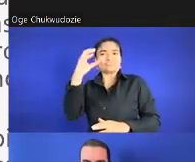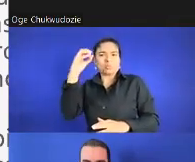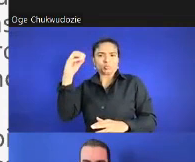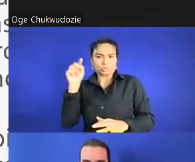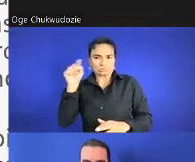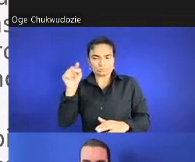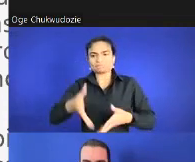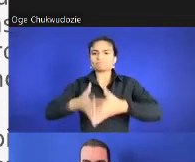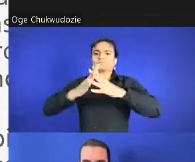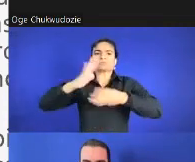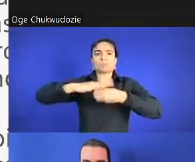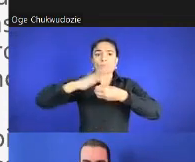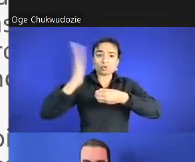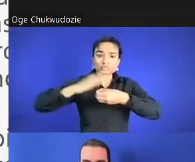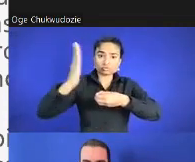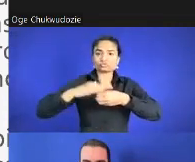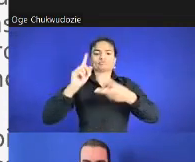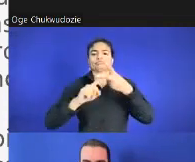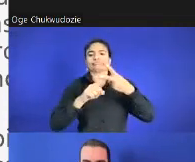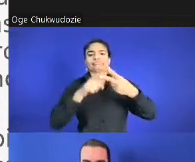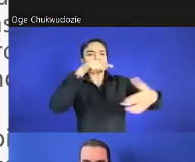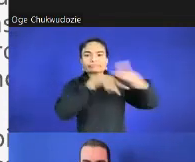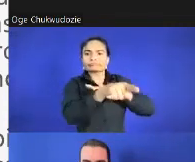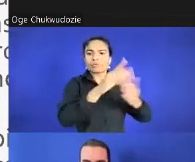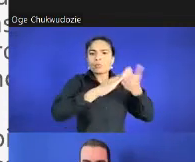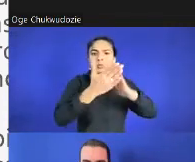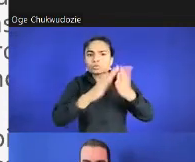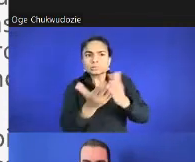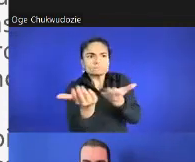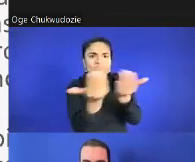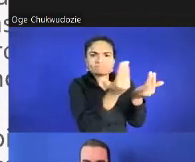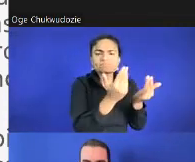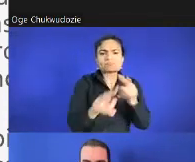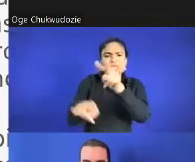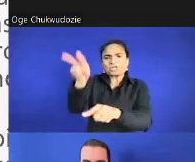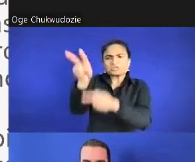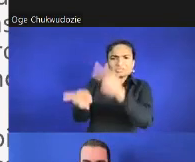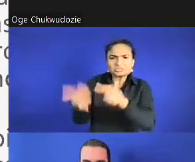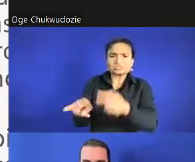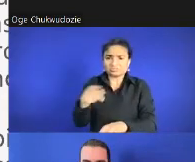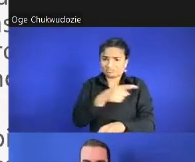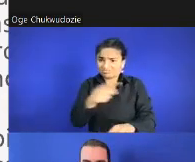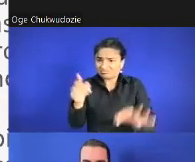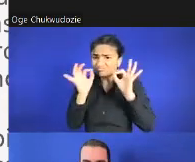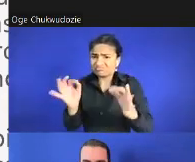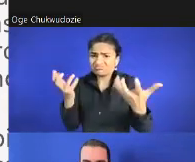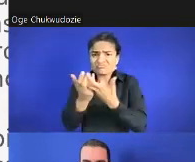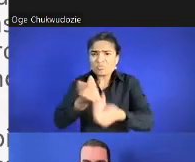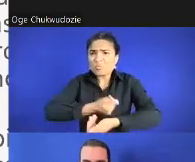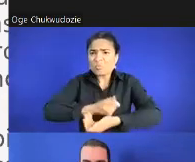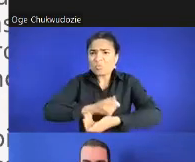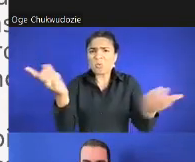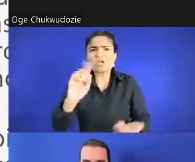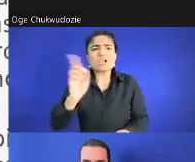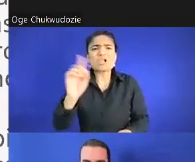for everyone. Maybe only a small group of people can use the suggestion boxes, but that fund is not going to be sufficient